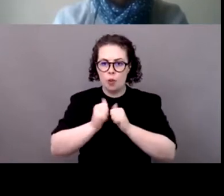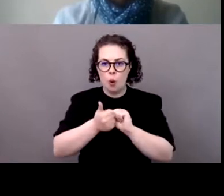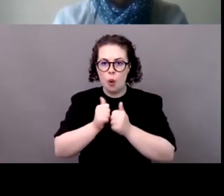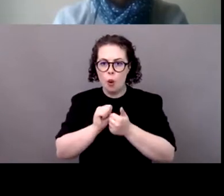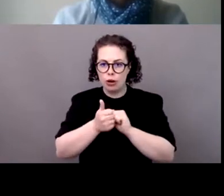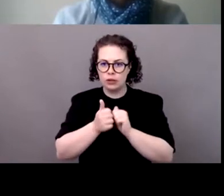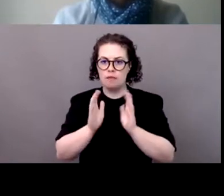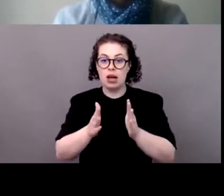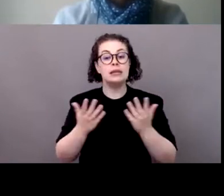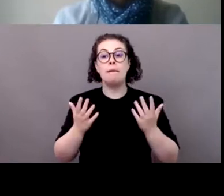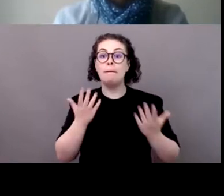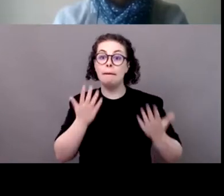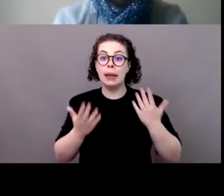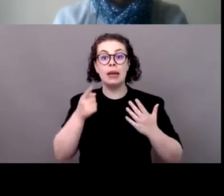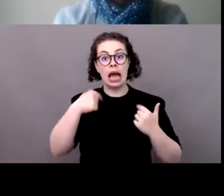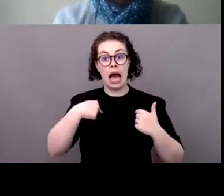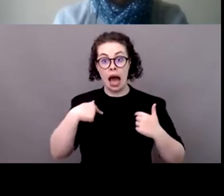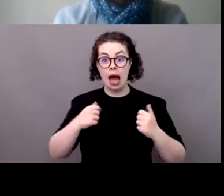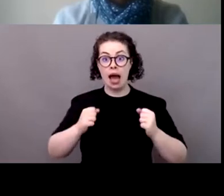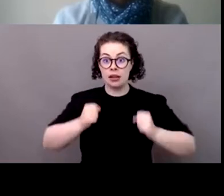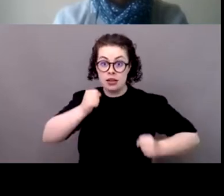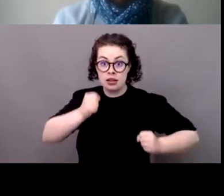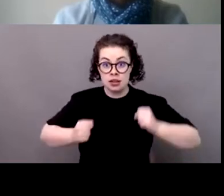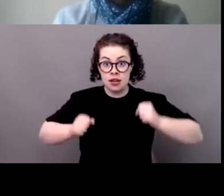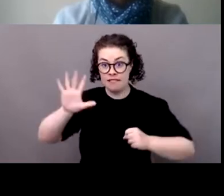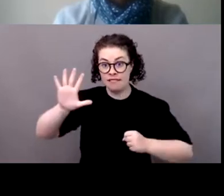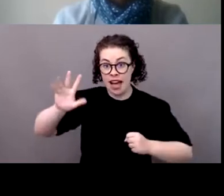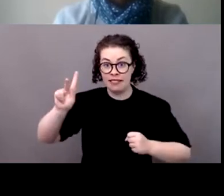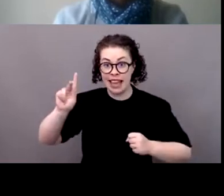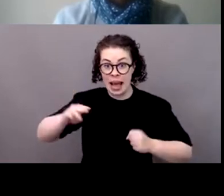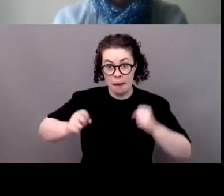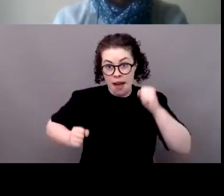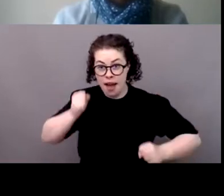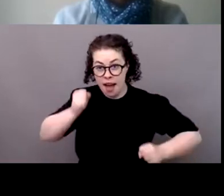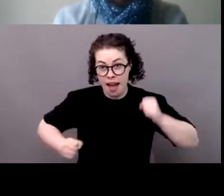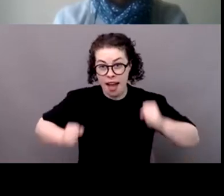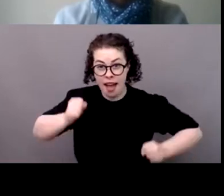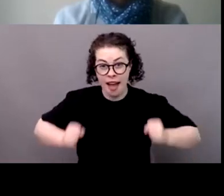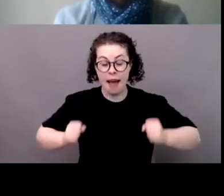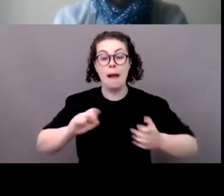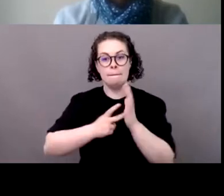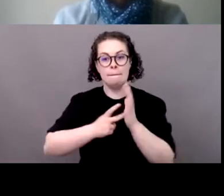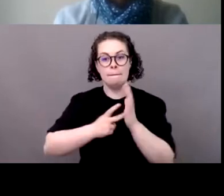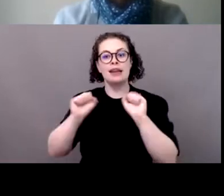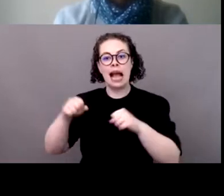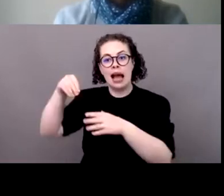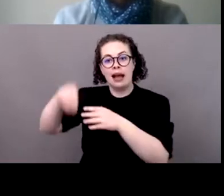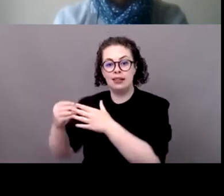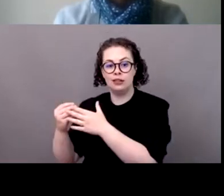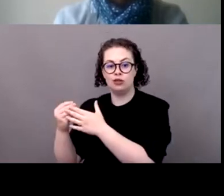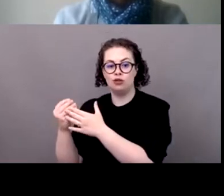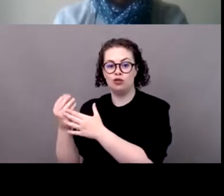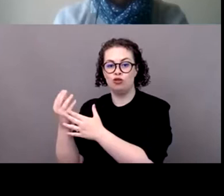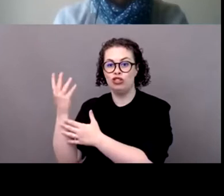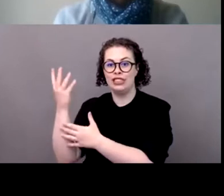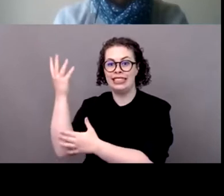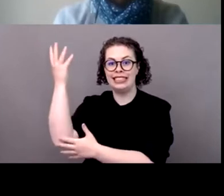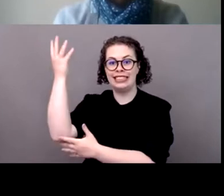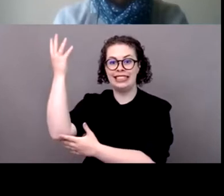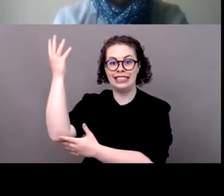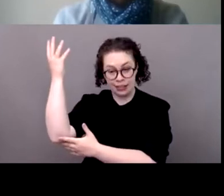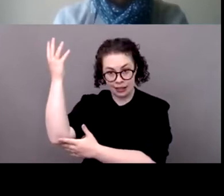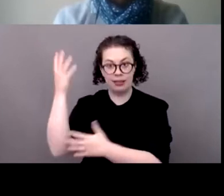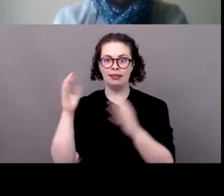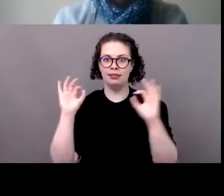run, you could earn a tree. And our goal was 100,000 trees. And as I said, last night, we